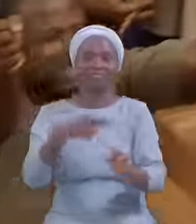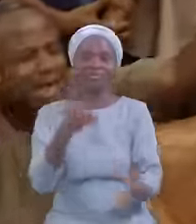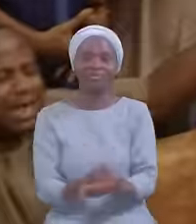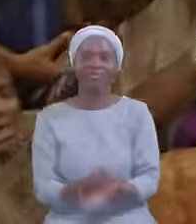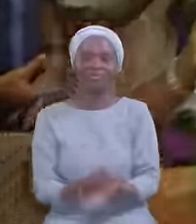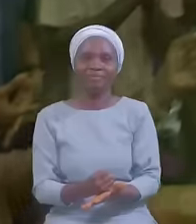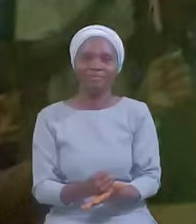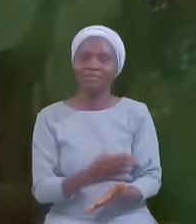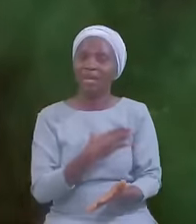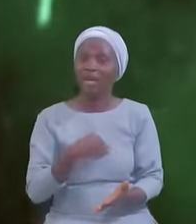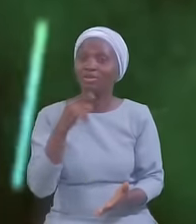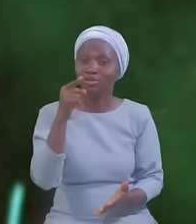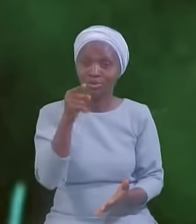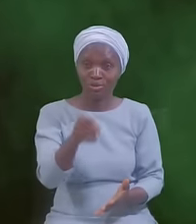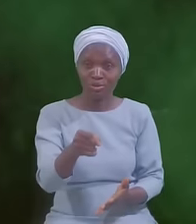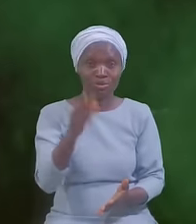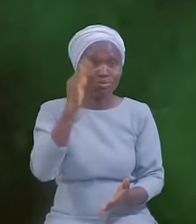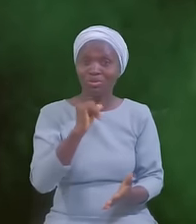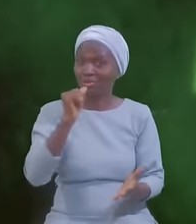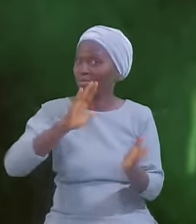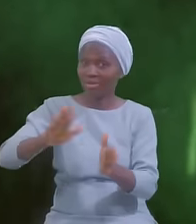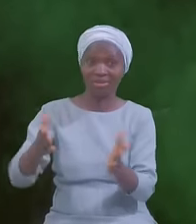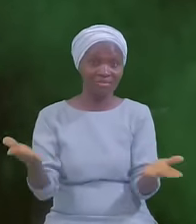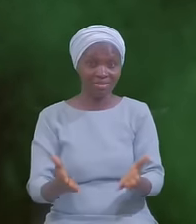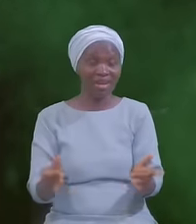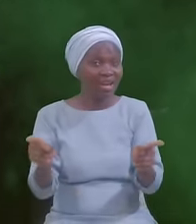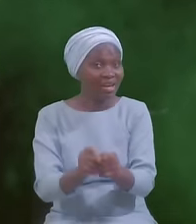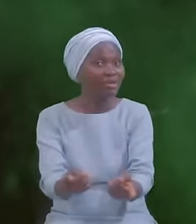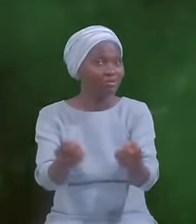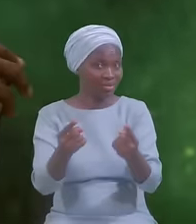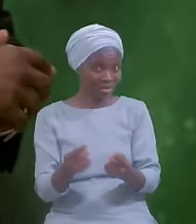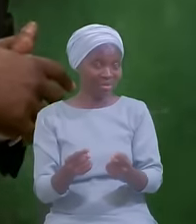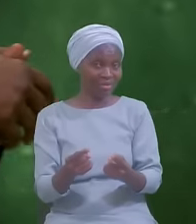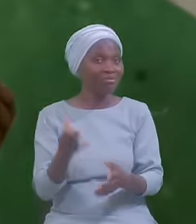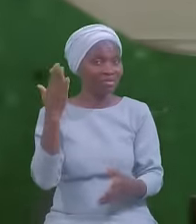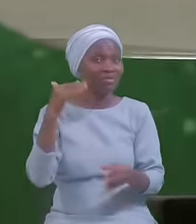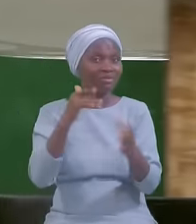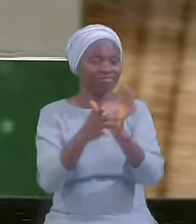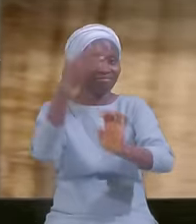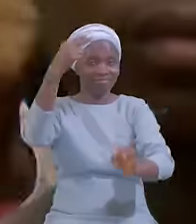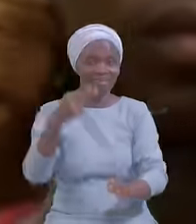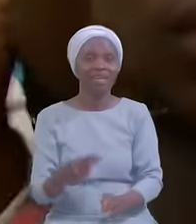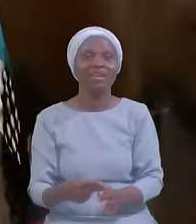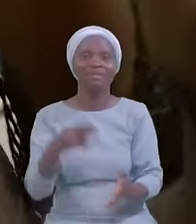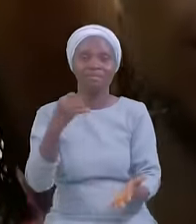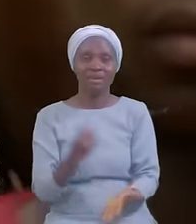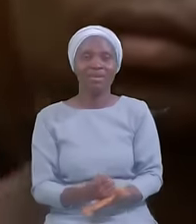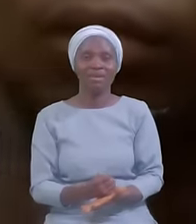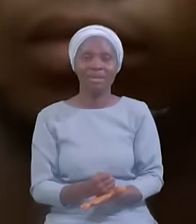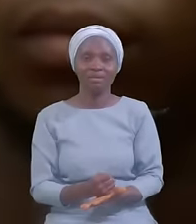And you will not live here like you came, in Jesus' name.